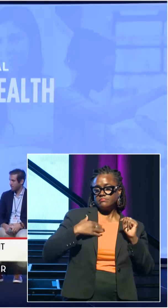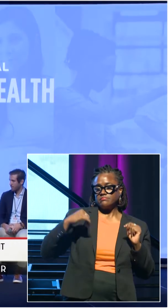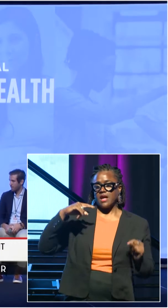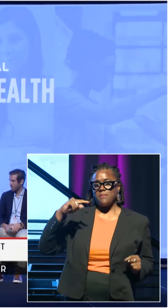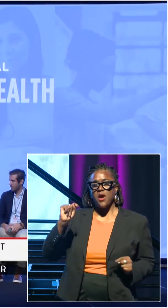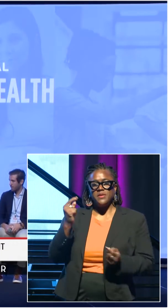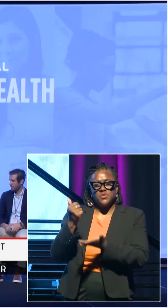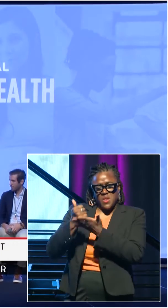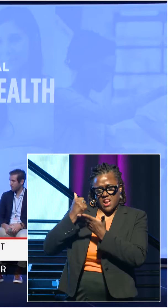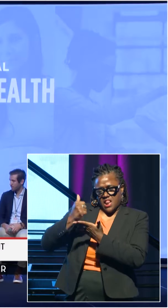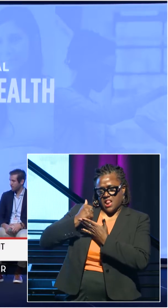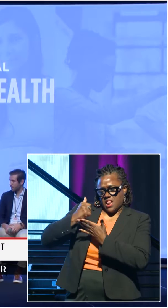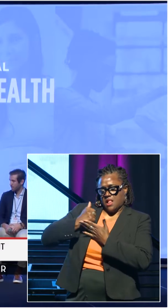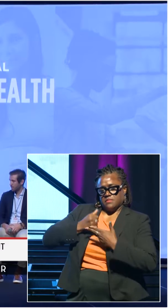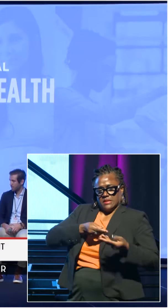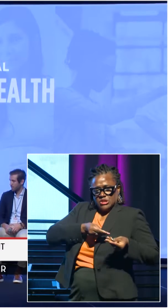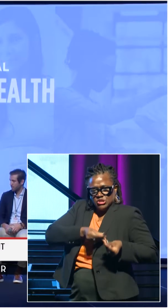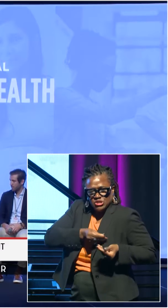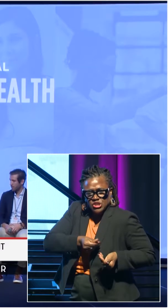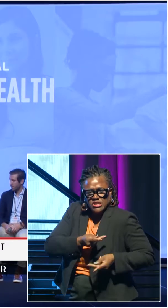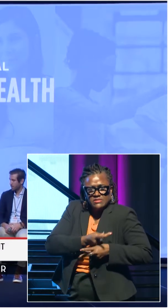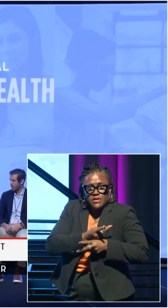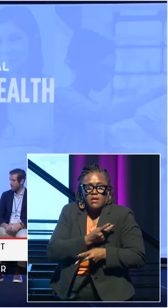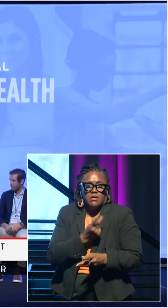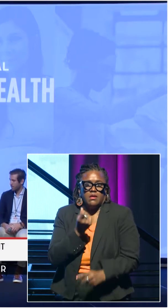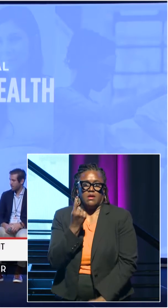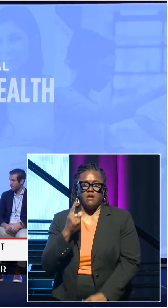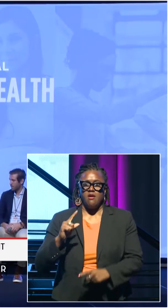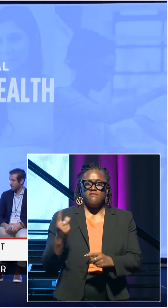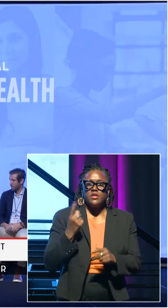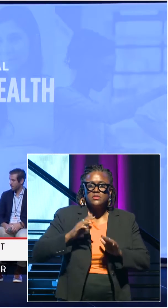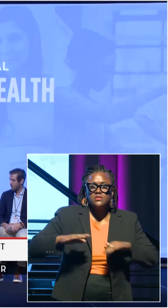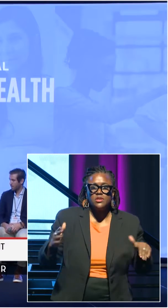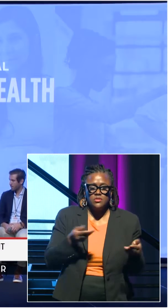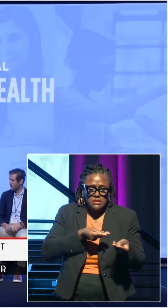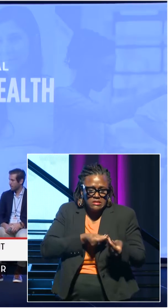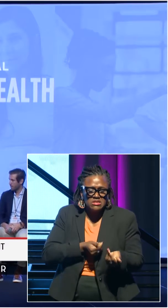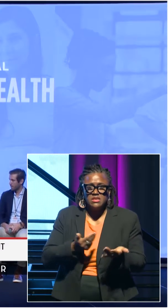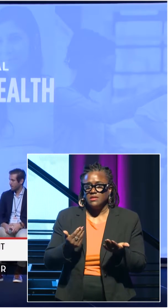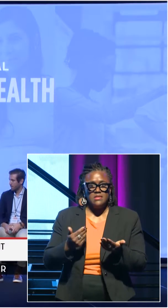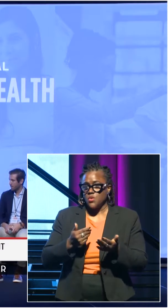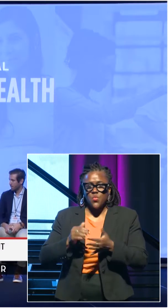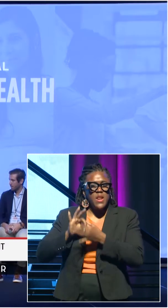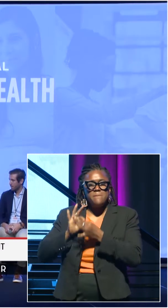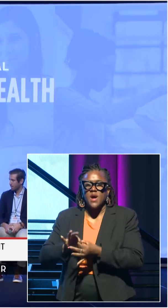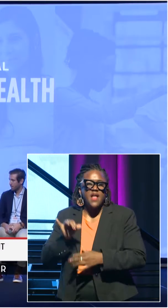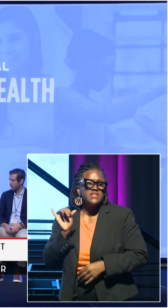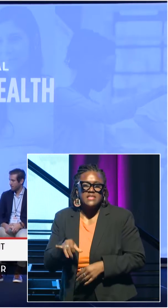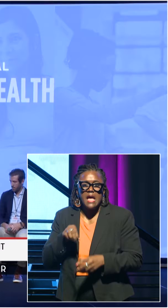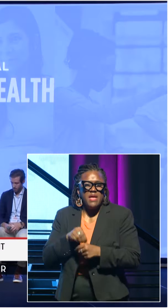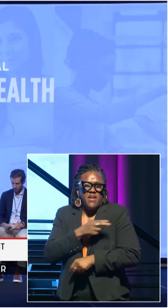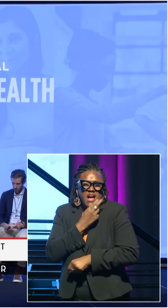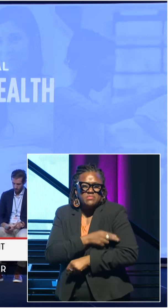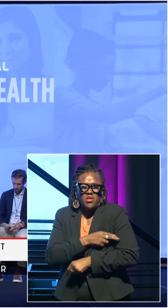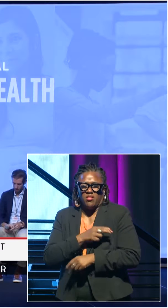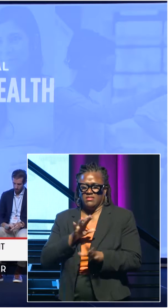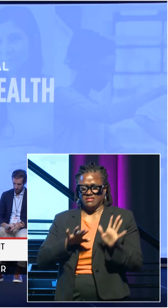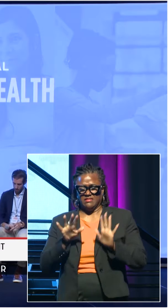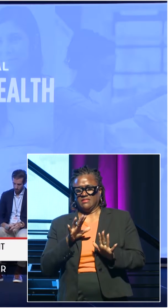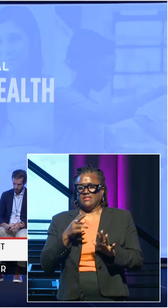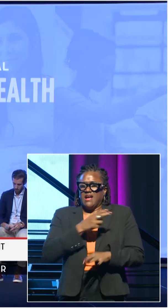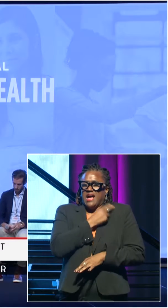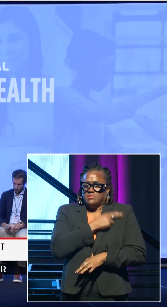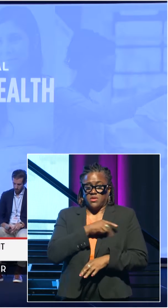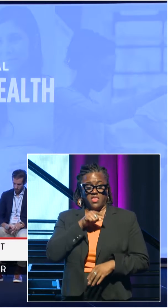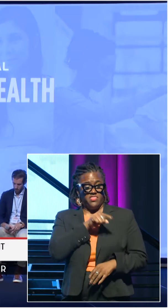to help me nurse him, because we didn't get to bond the same way in the hospital, because